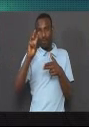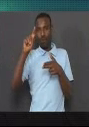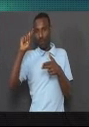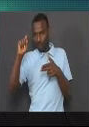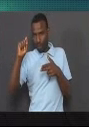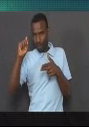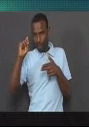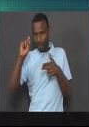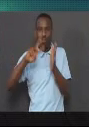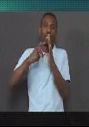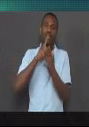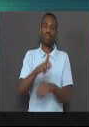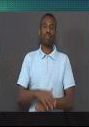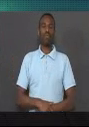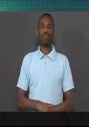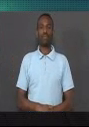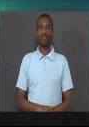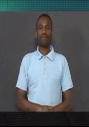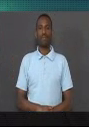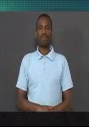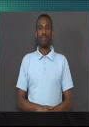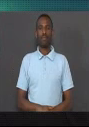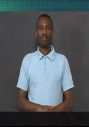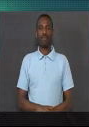frequency multiplied by time.